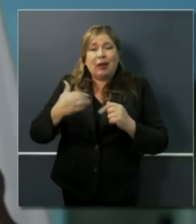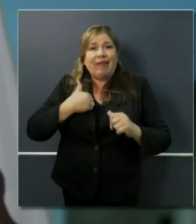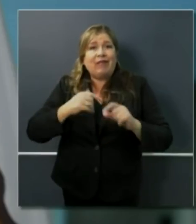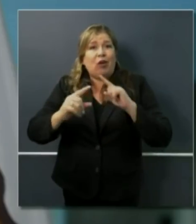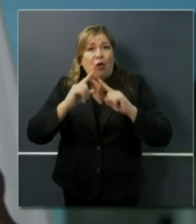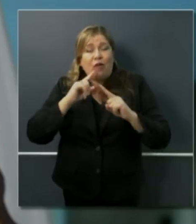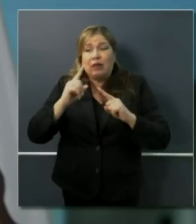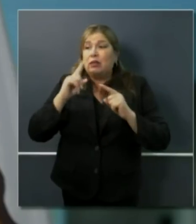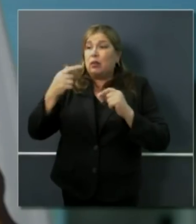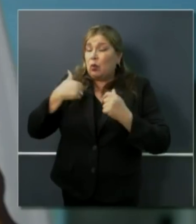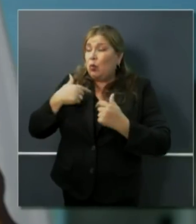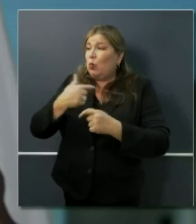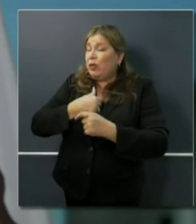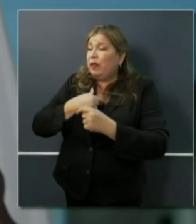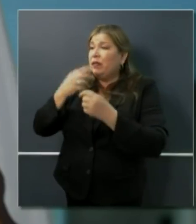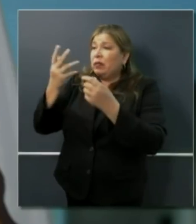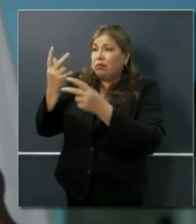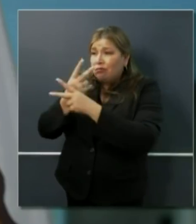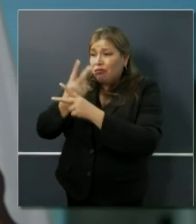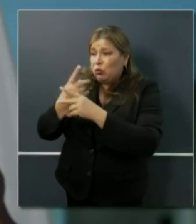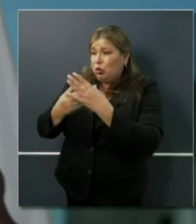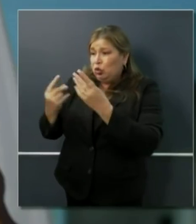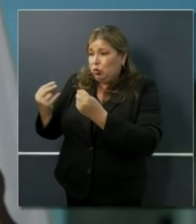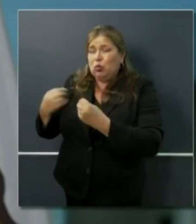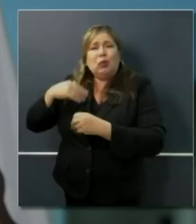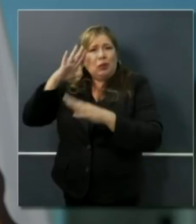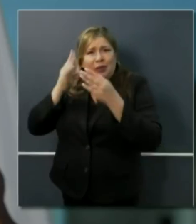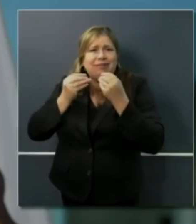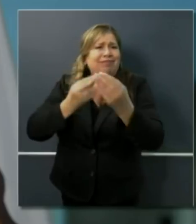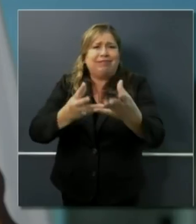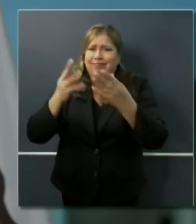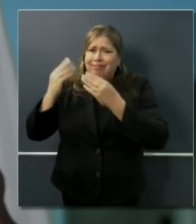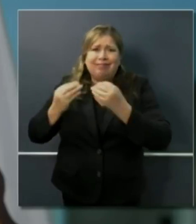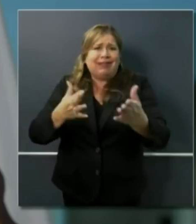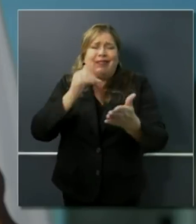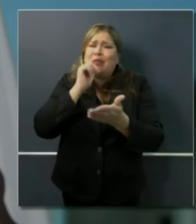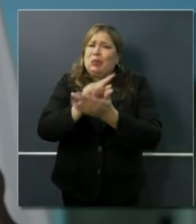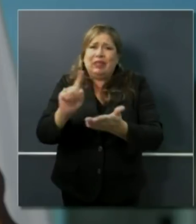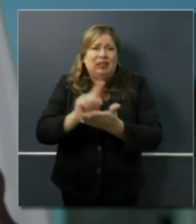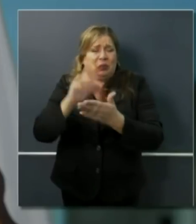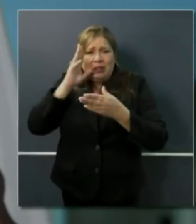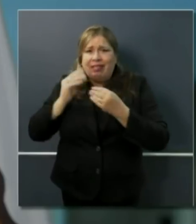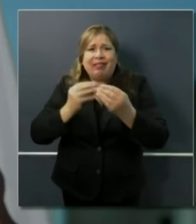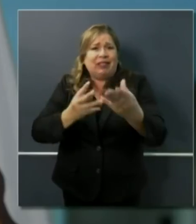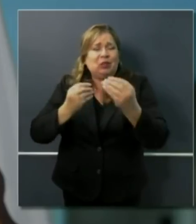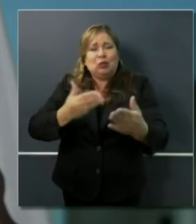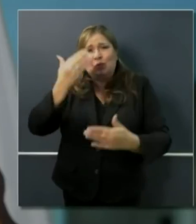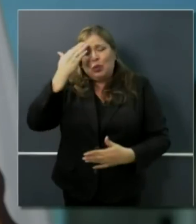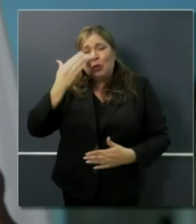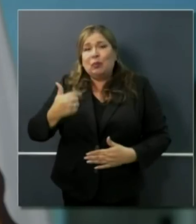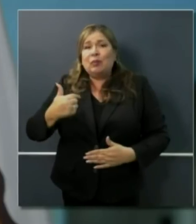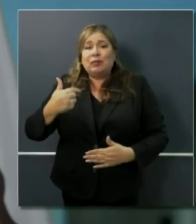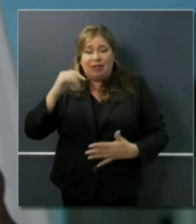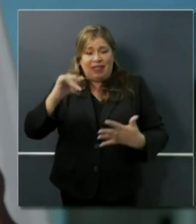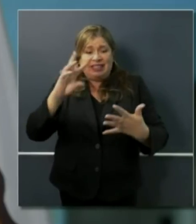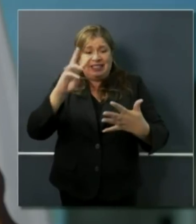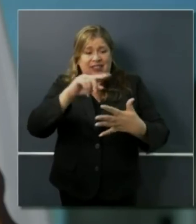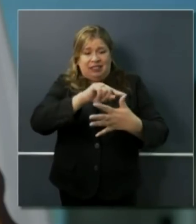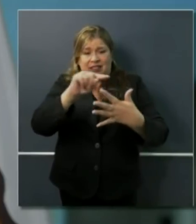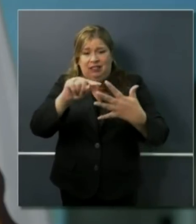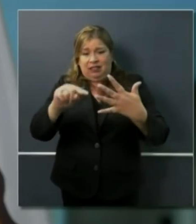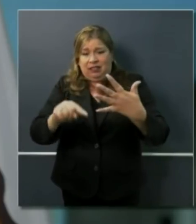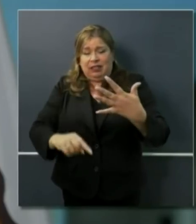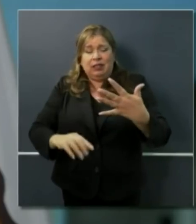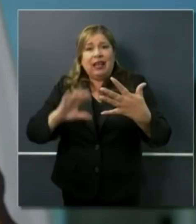you publicly on a weekly basis. We have teams assembled in each of these 6 categories that